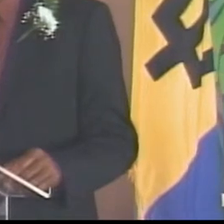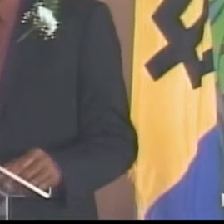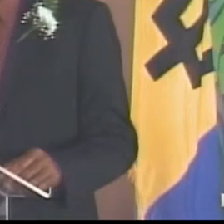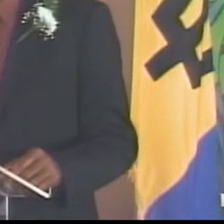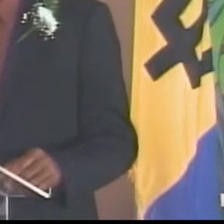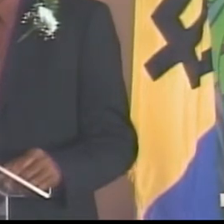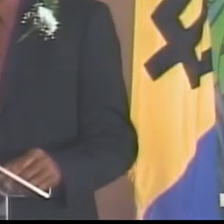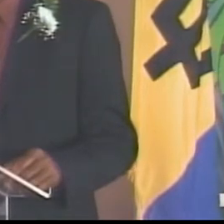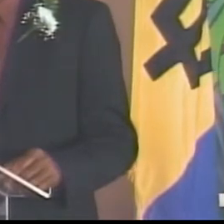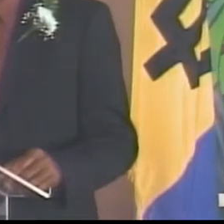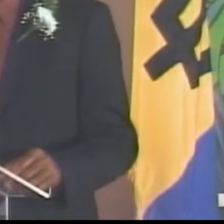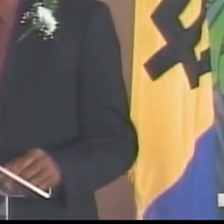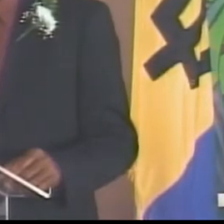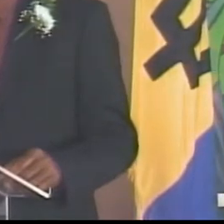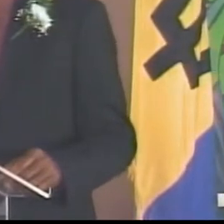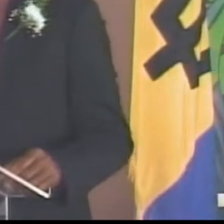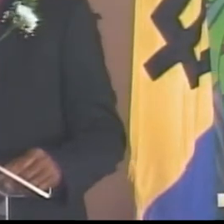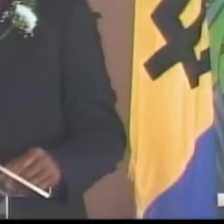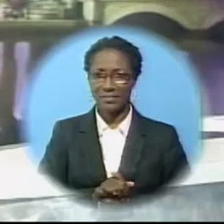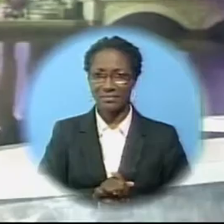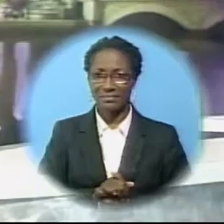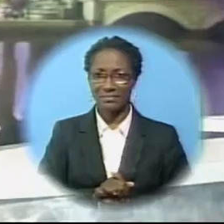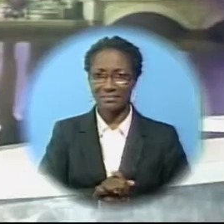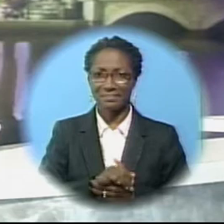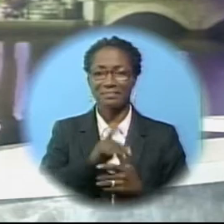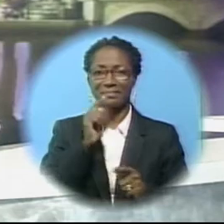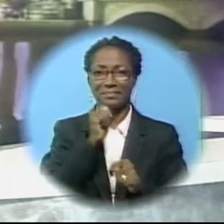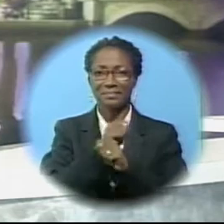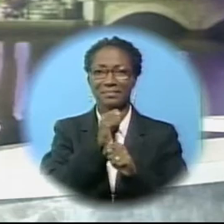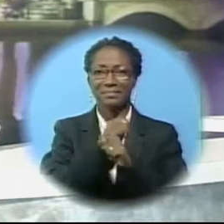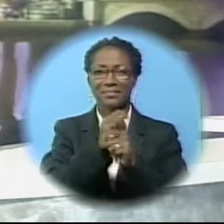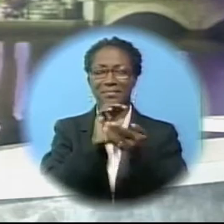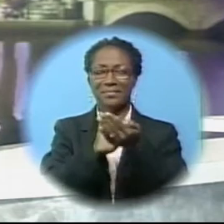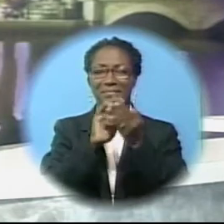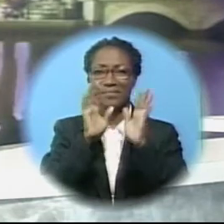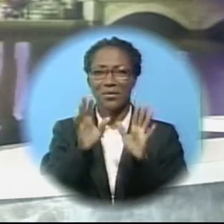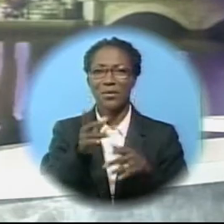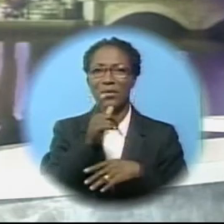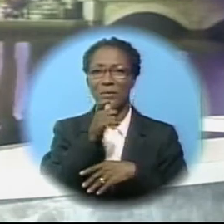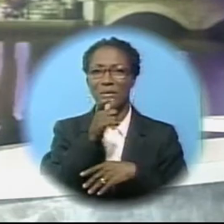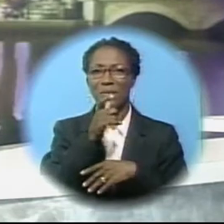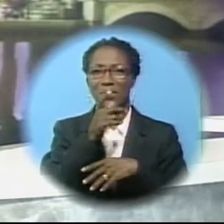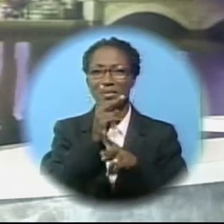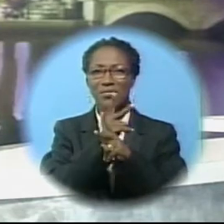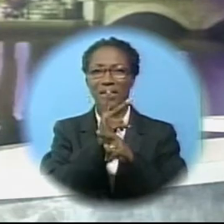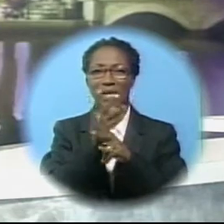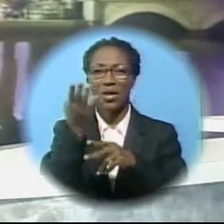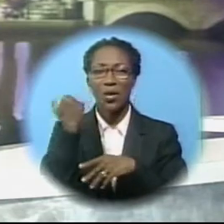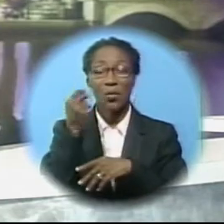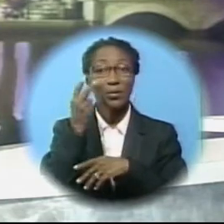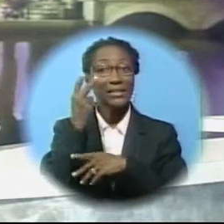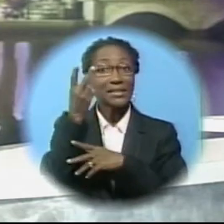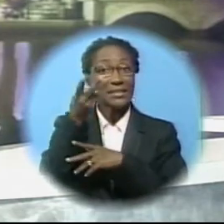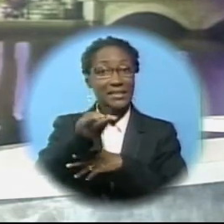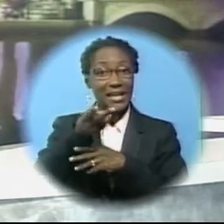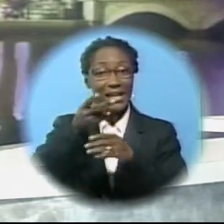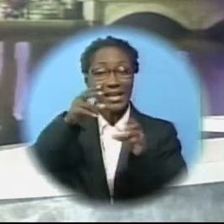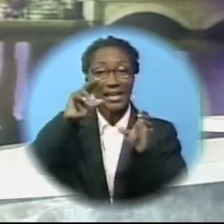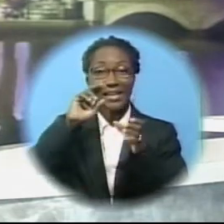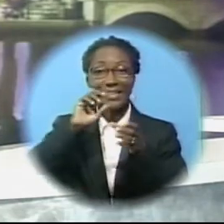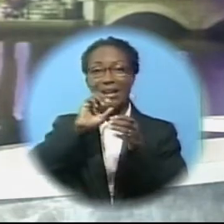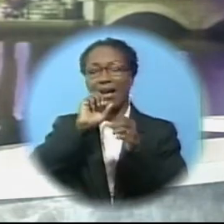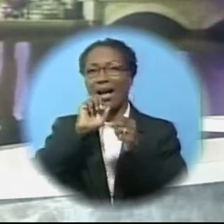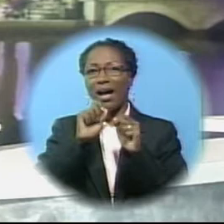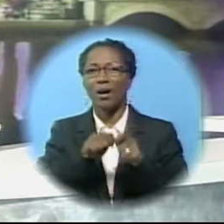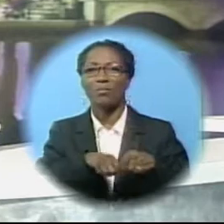in the interest of justice. A truck owner whose vehicle was caught dumping illegally was made to clean up